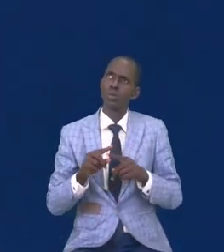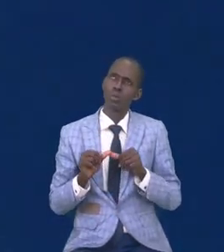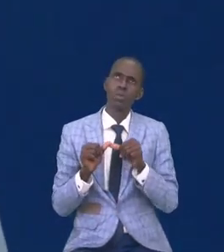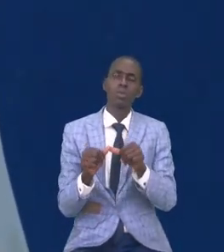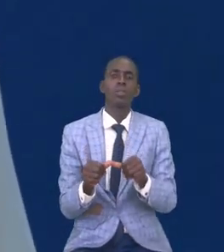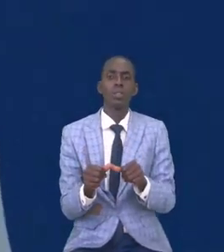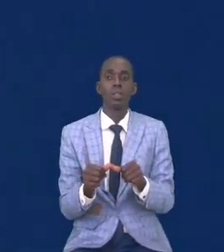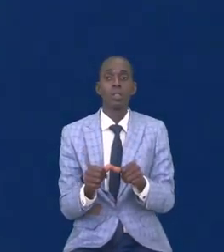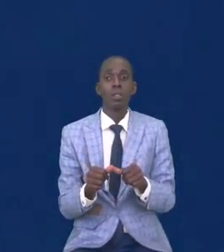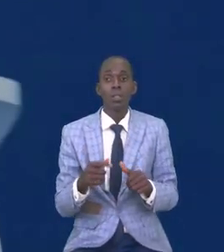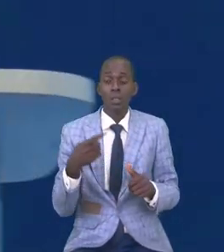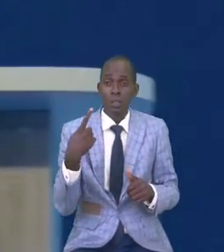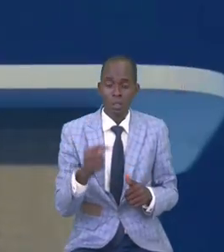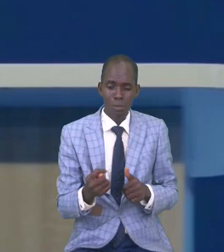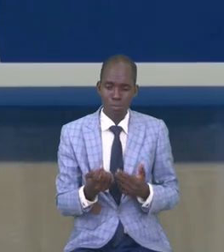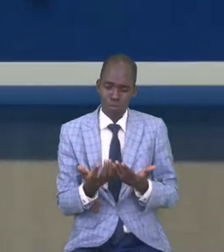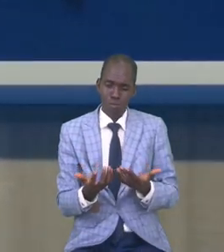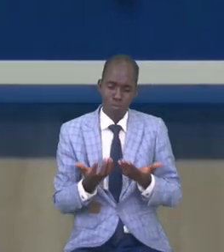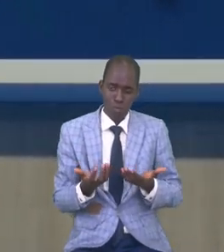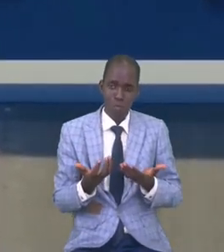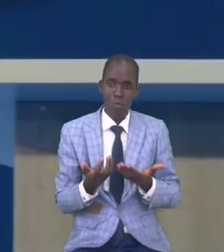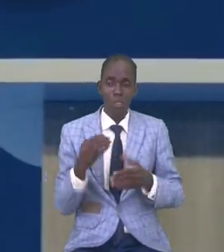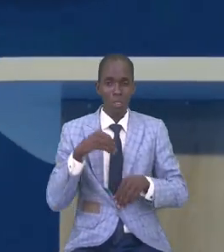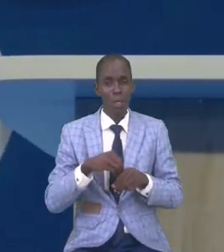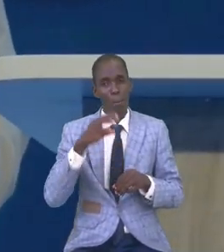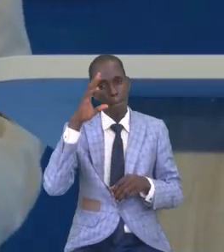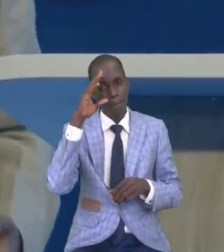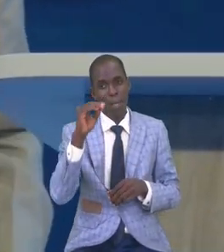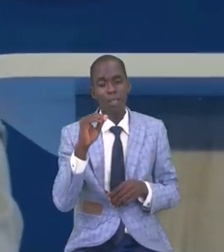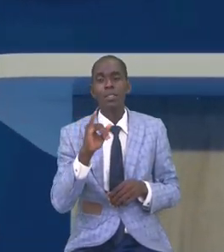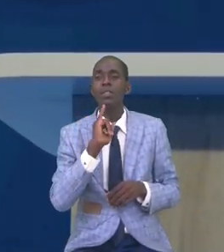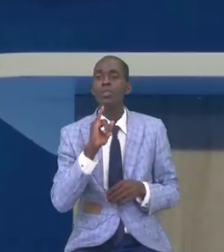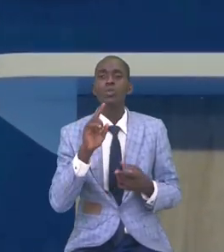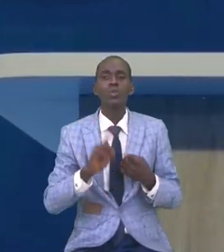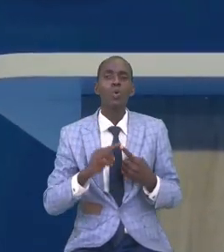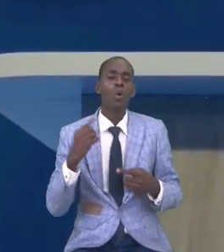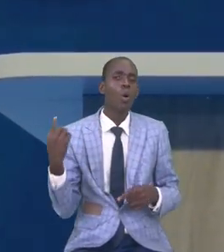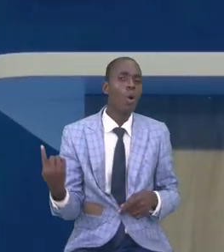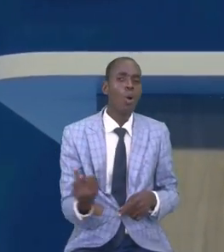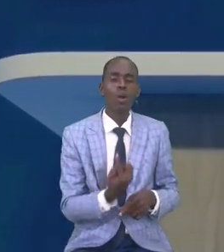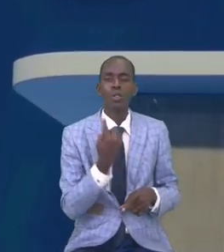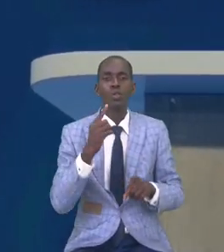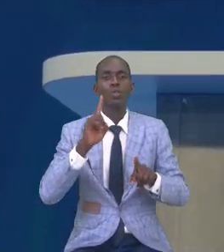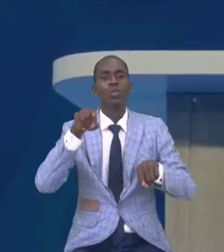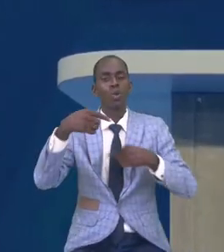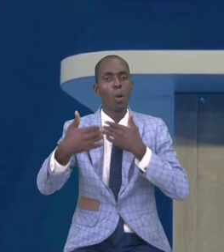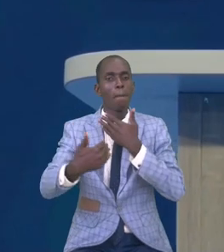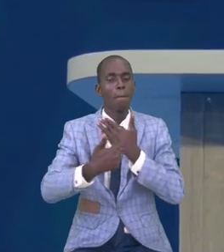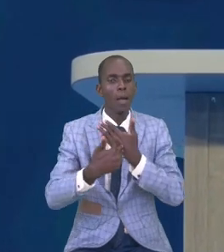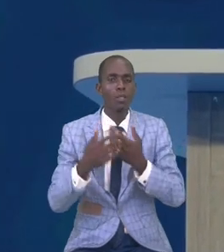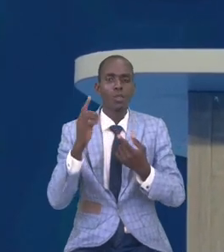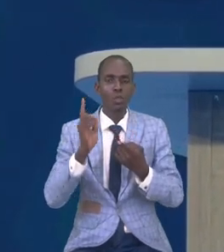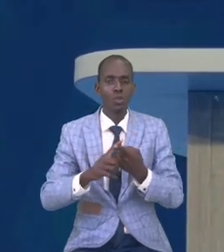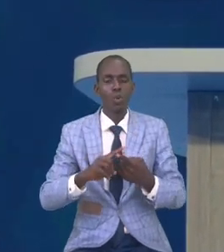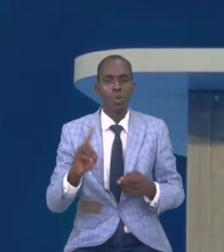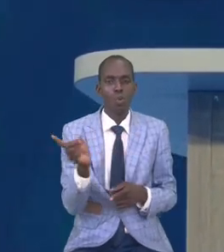The tendency in man is to always be drawn back to where